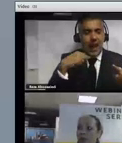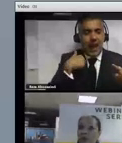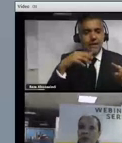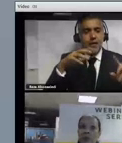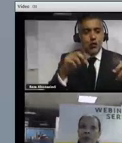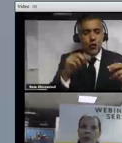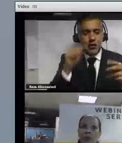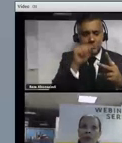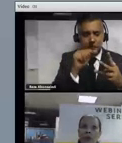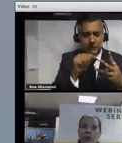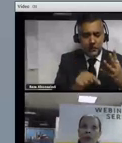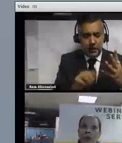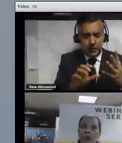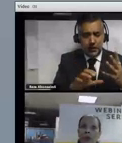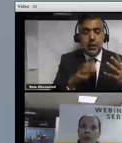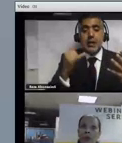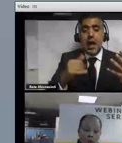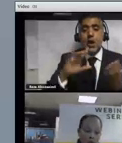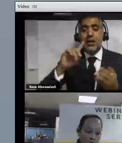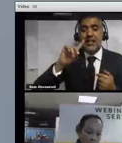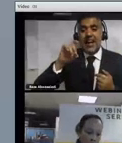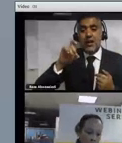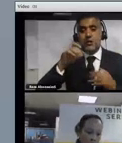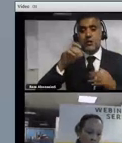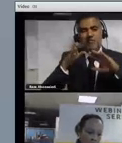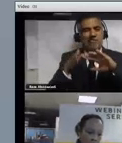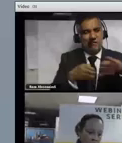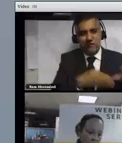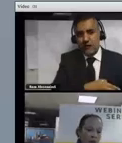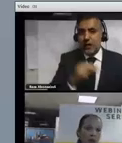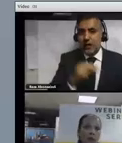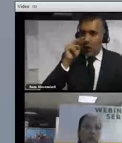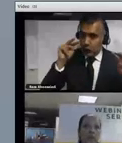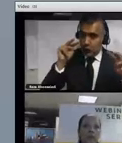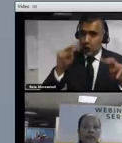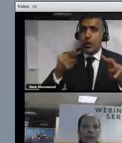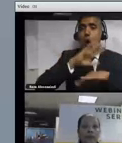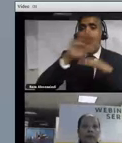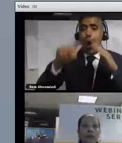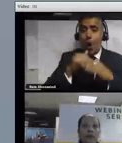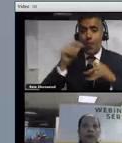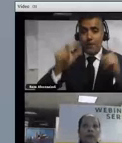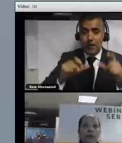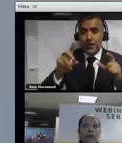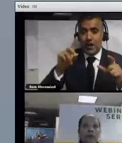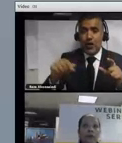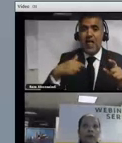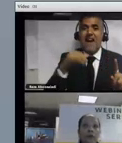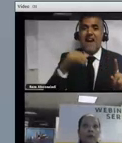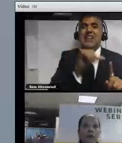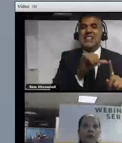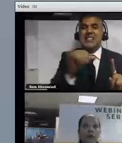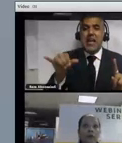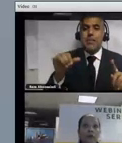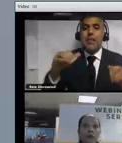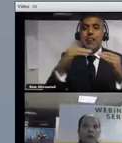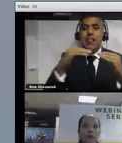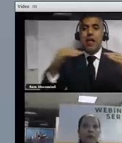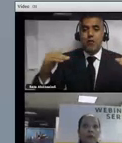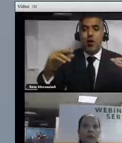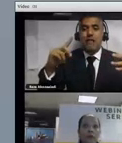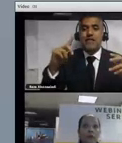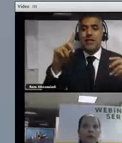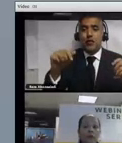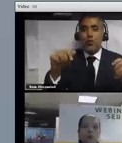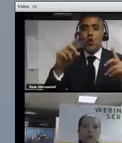Now, let's forget about the diagnoses and look at all the people in the population who have that same level of difficulty doing